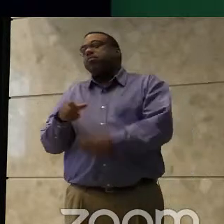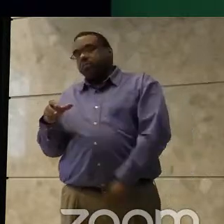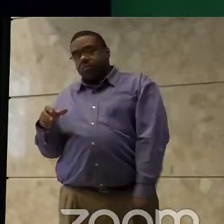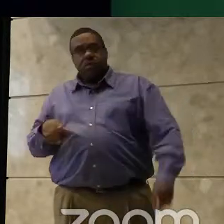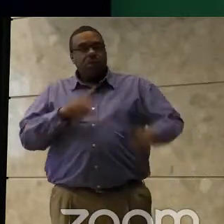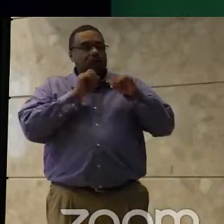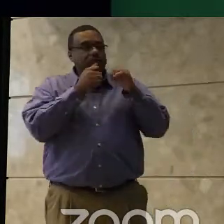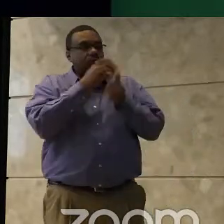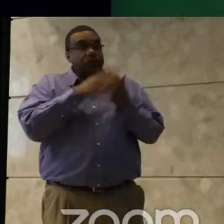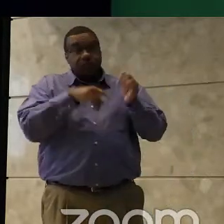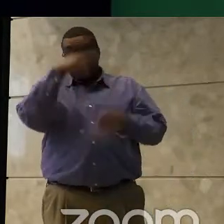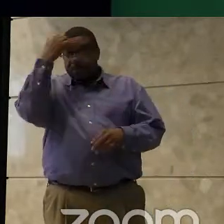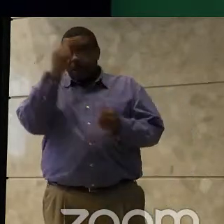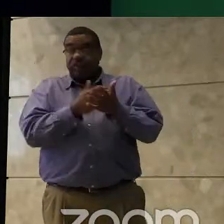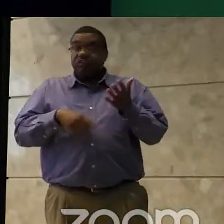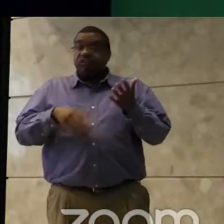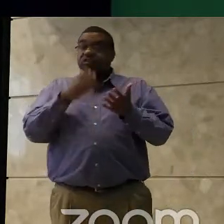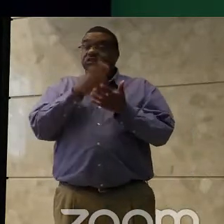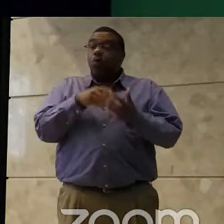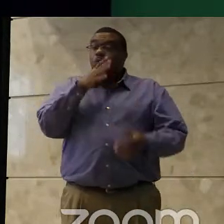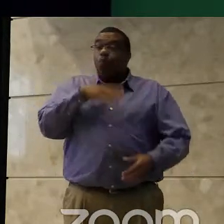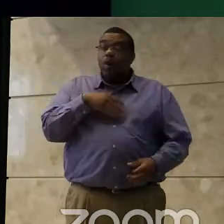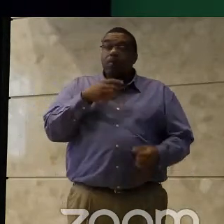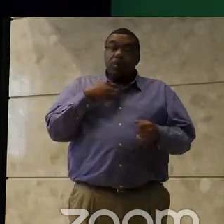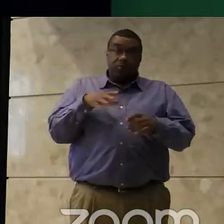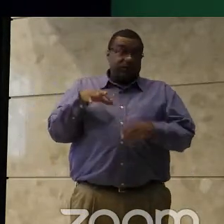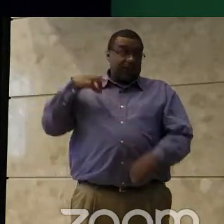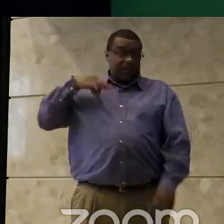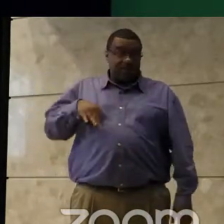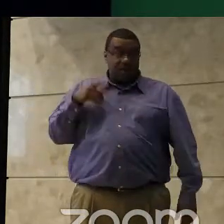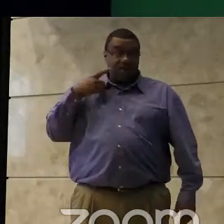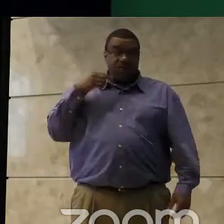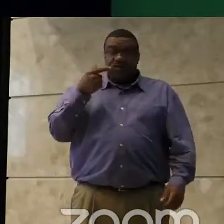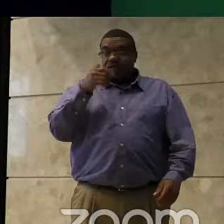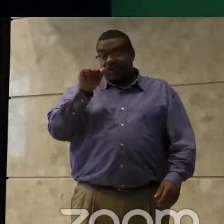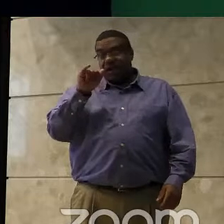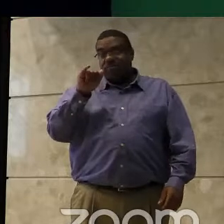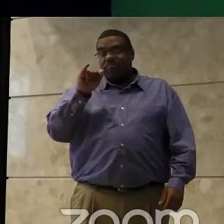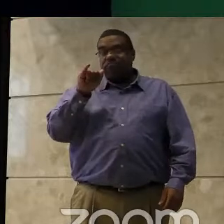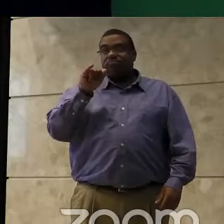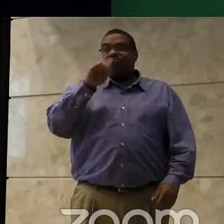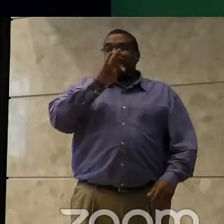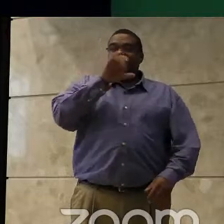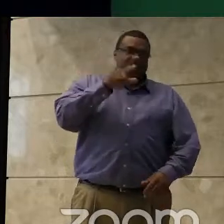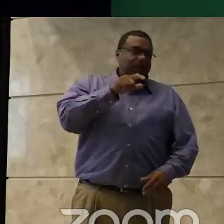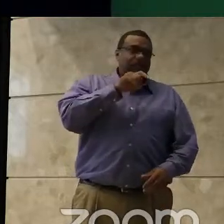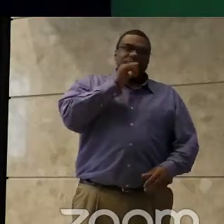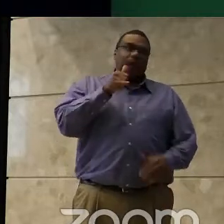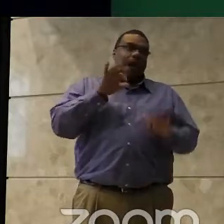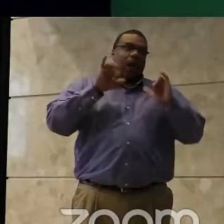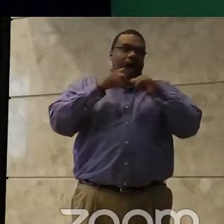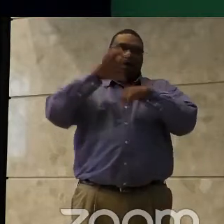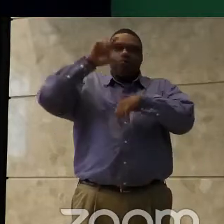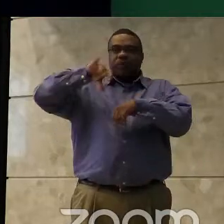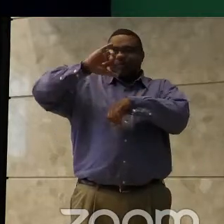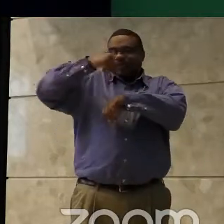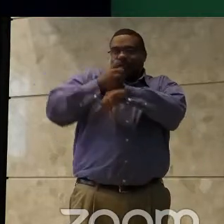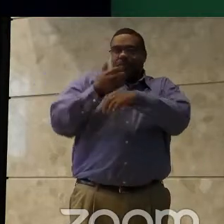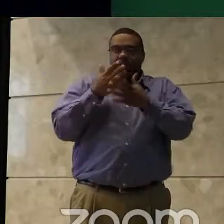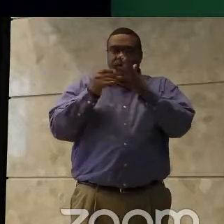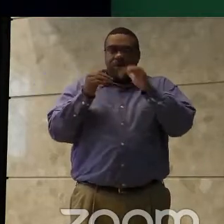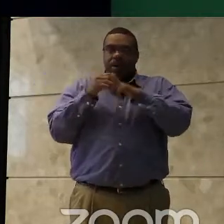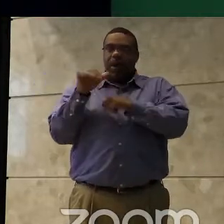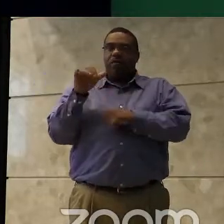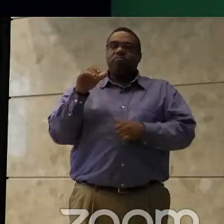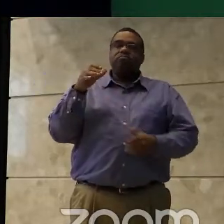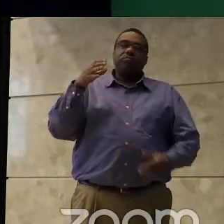who were privileged to take advantage of the Veterans Bill, the GI Bill, but nothing like what it should have been. Just as there were some who got the housing benefits,